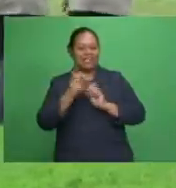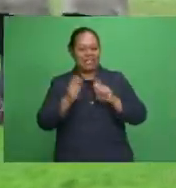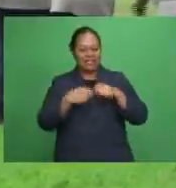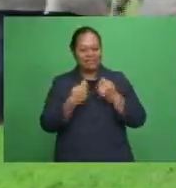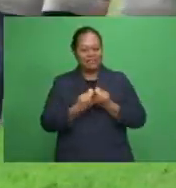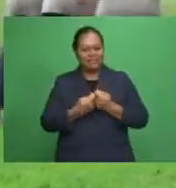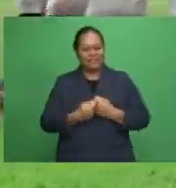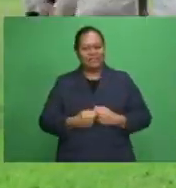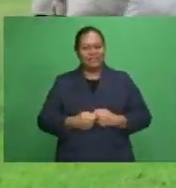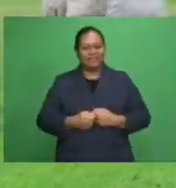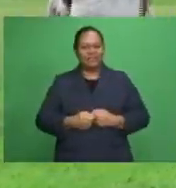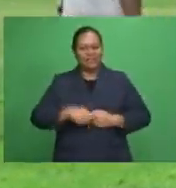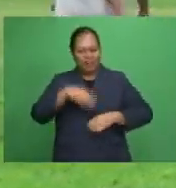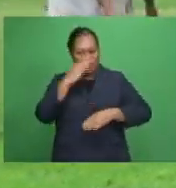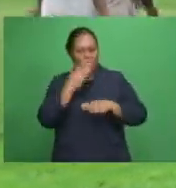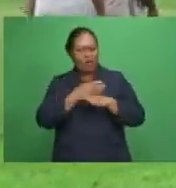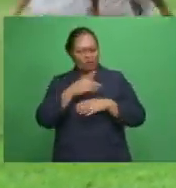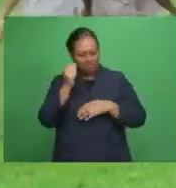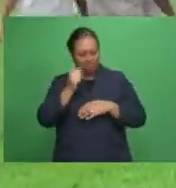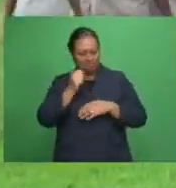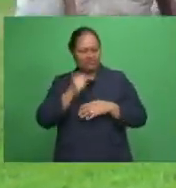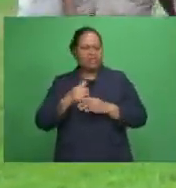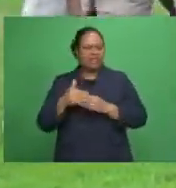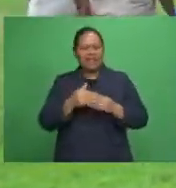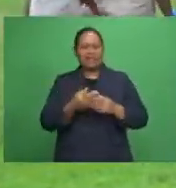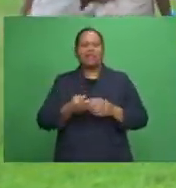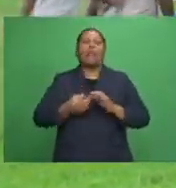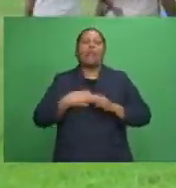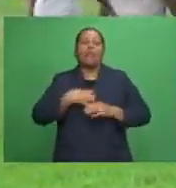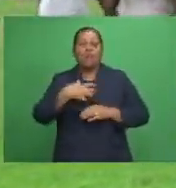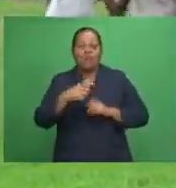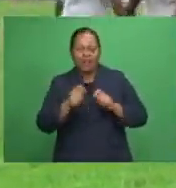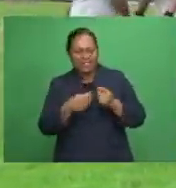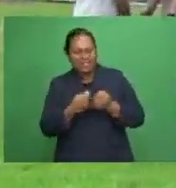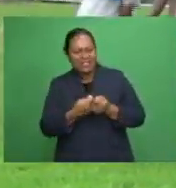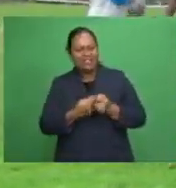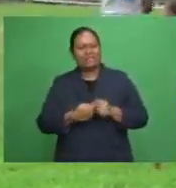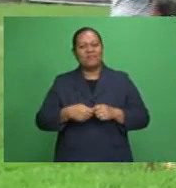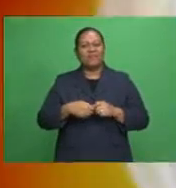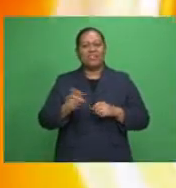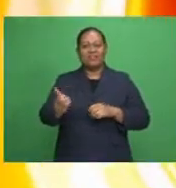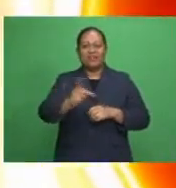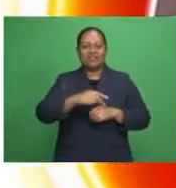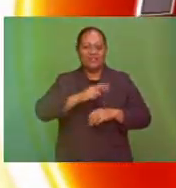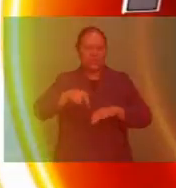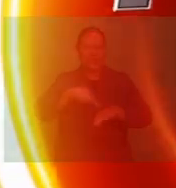and hopefully that will lead on to more under-19 games in the East Asia Pacific region.